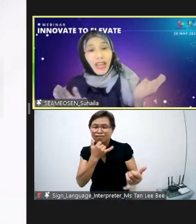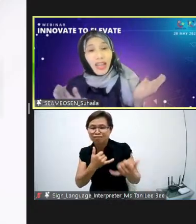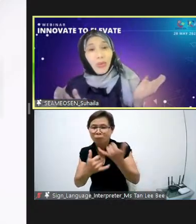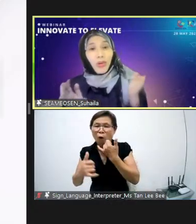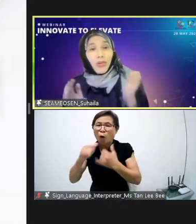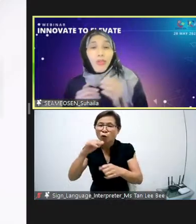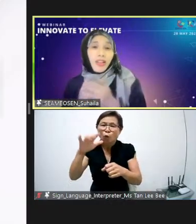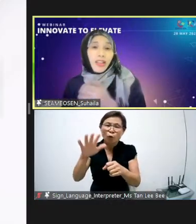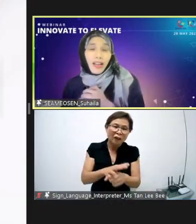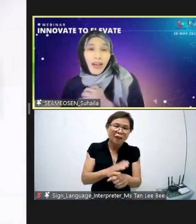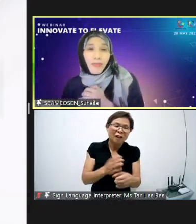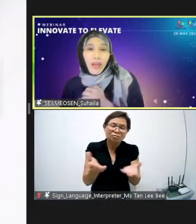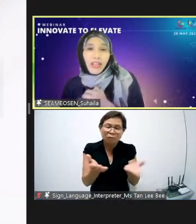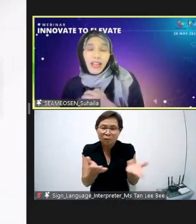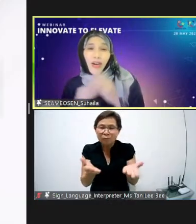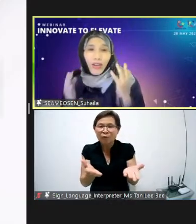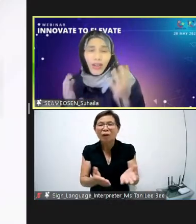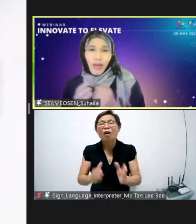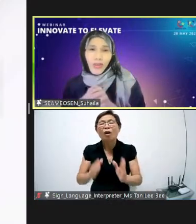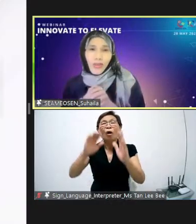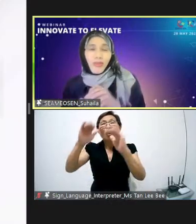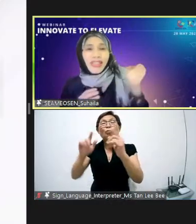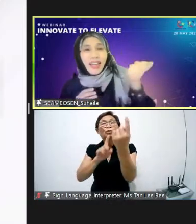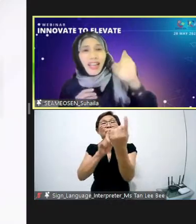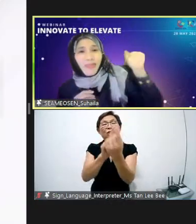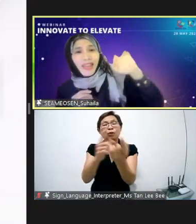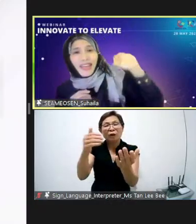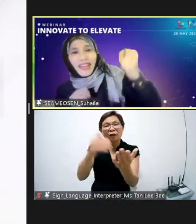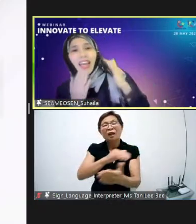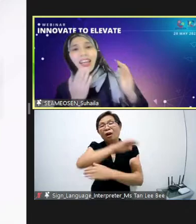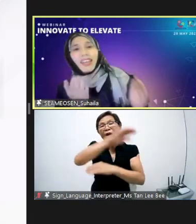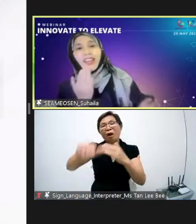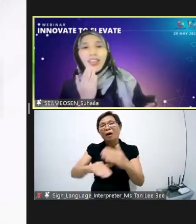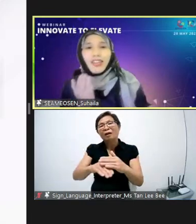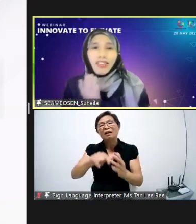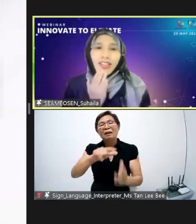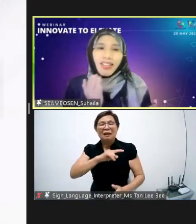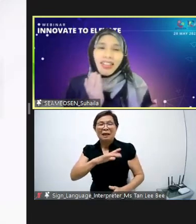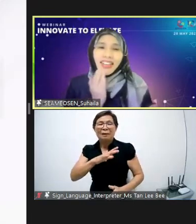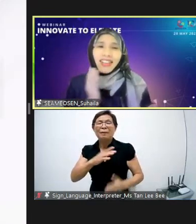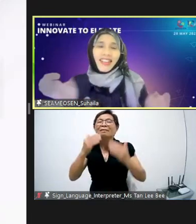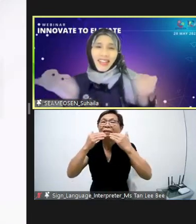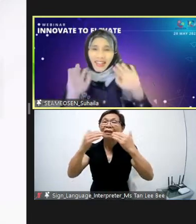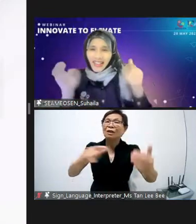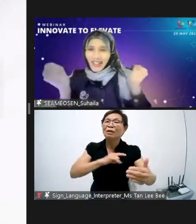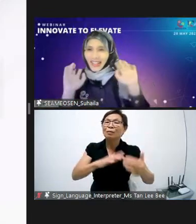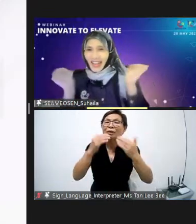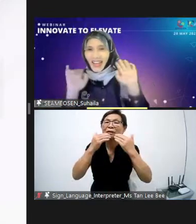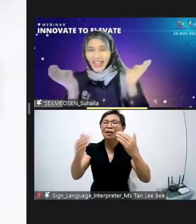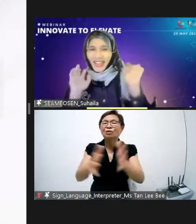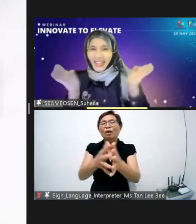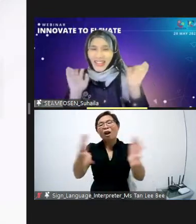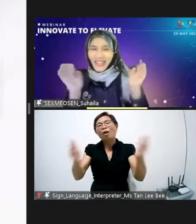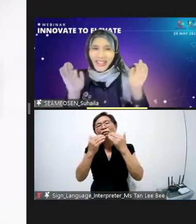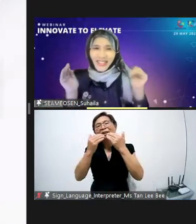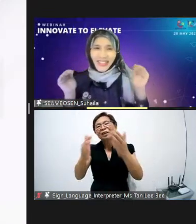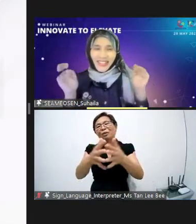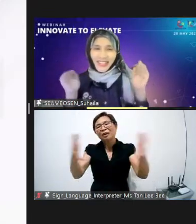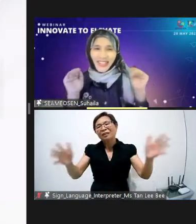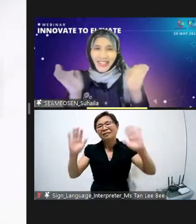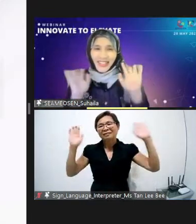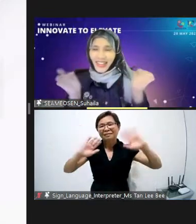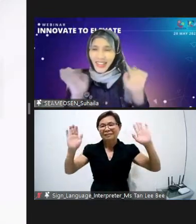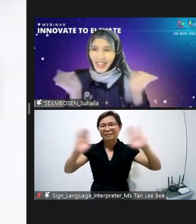see you again. We hope for further collaboration. All the best to you. Ms. Talibi, thank you. Thank you so much. Thank